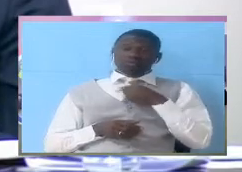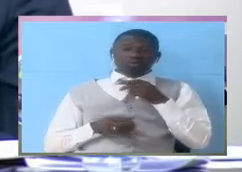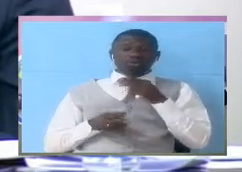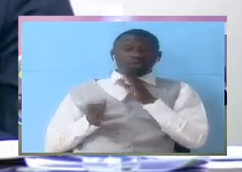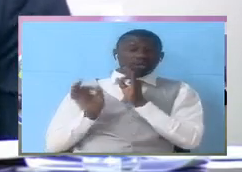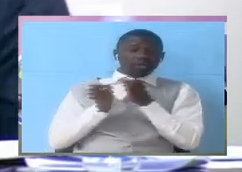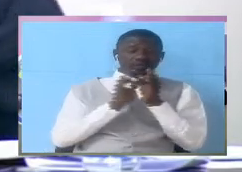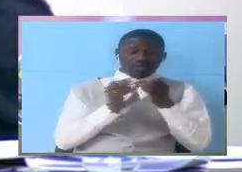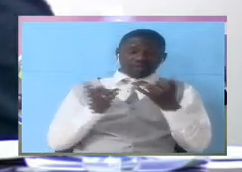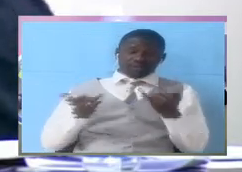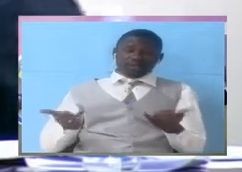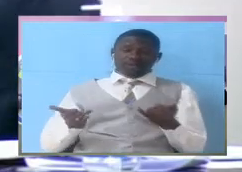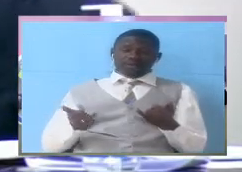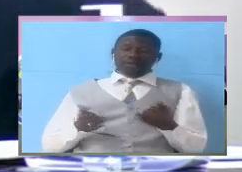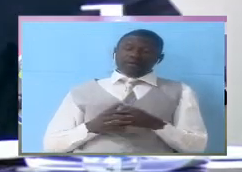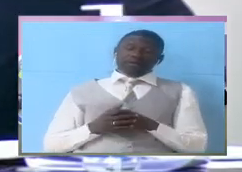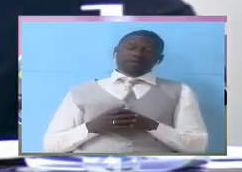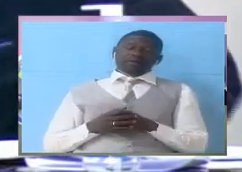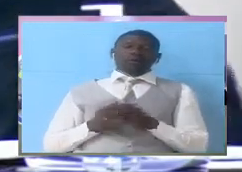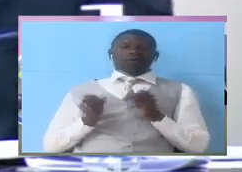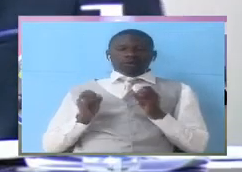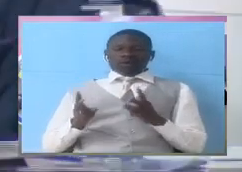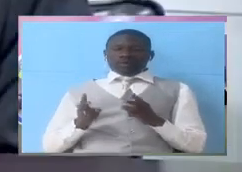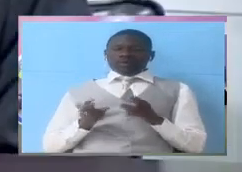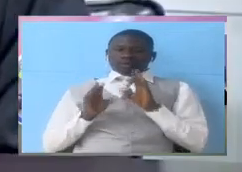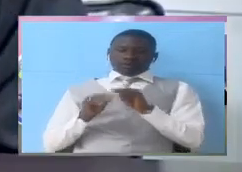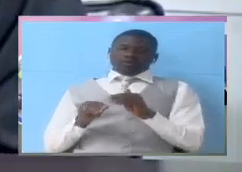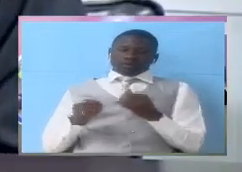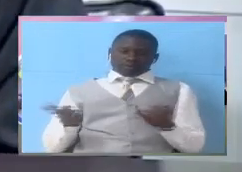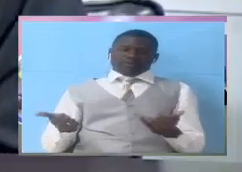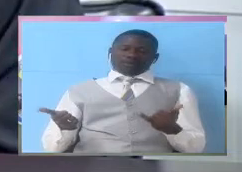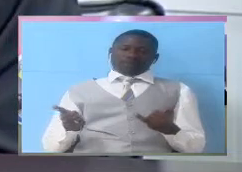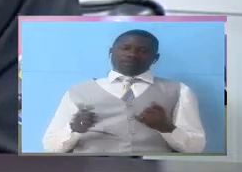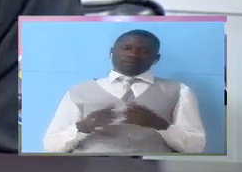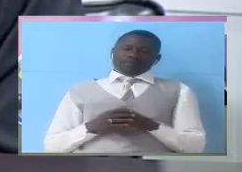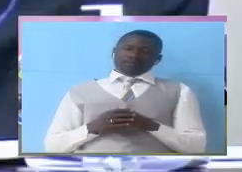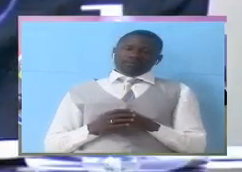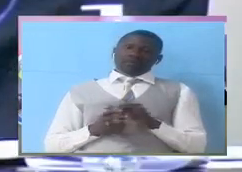is okay let's do it this way first day